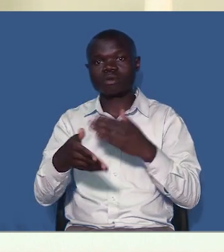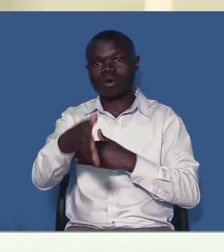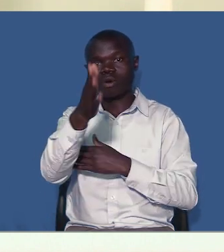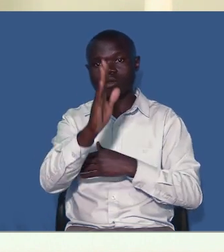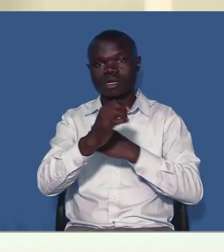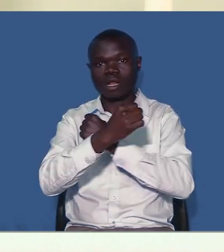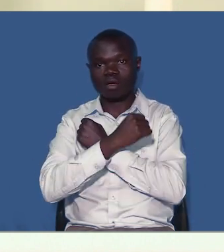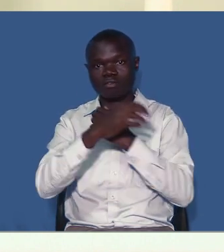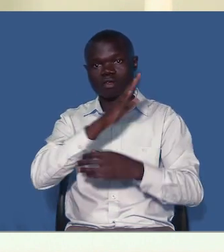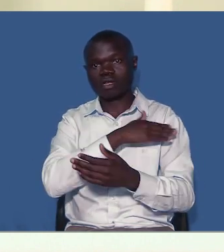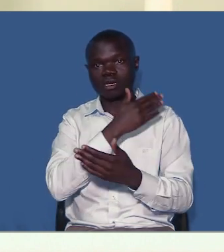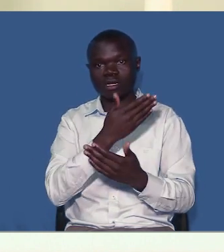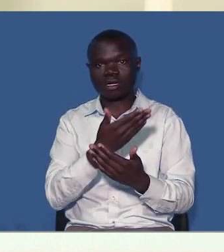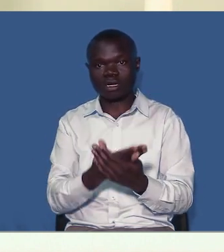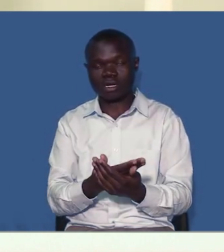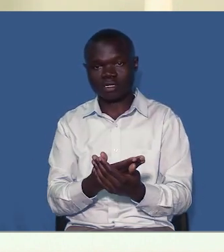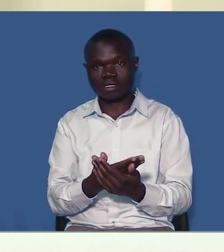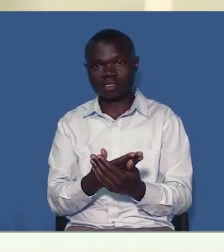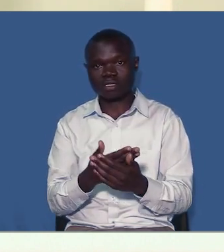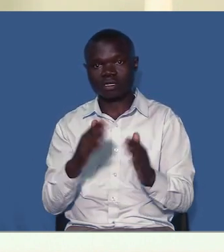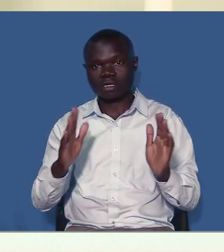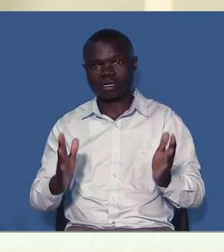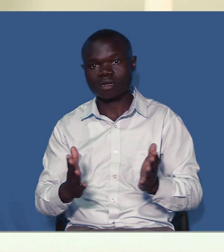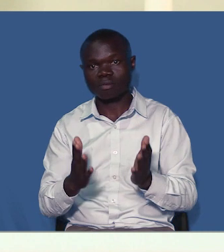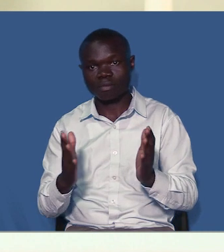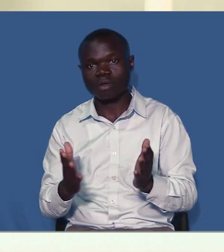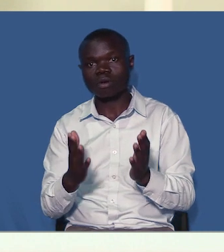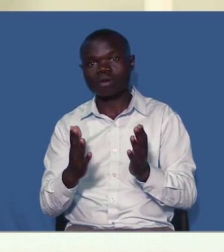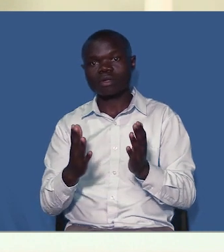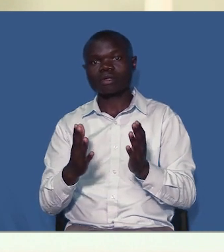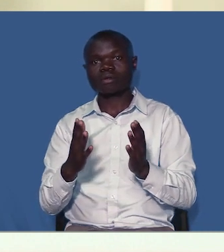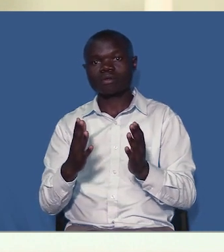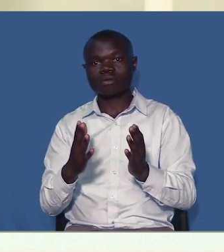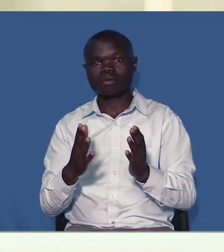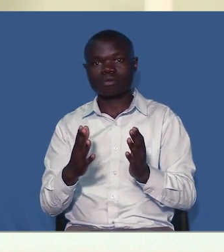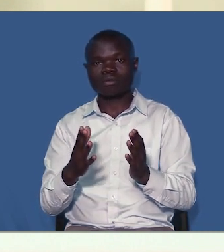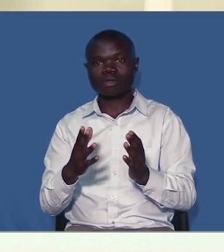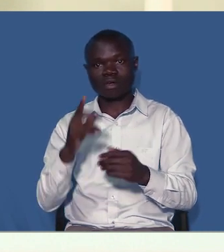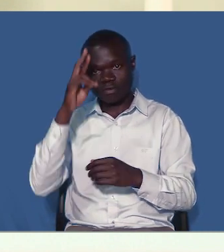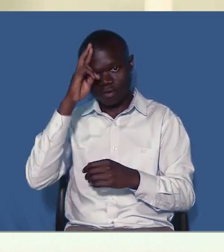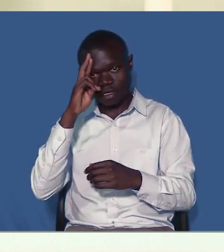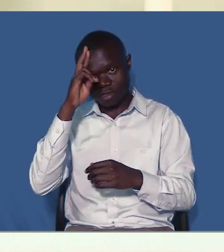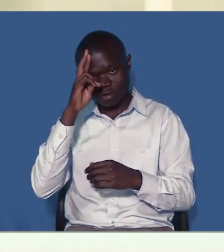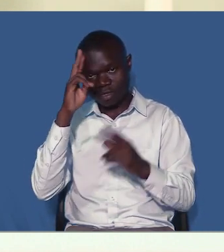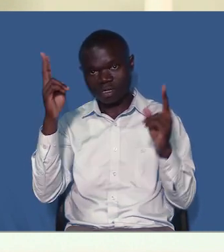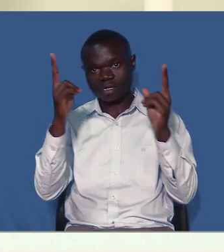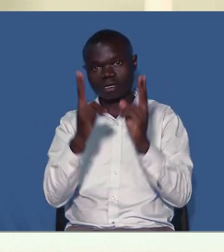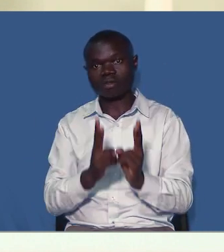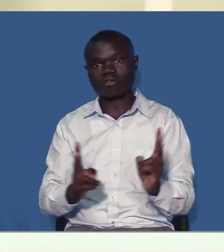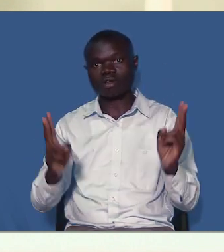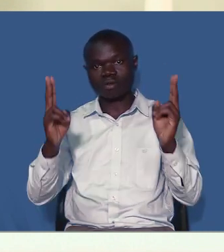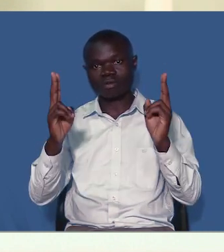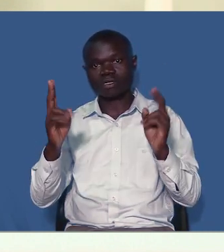commitment that we align our purposes and our values. The hymn